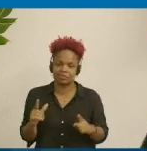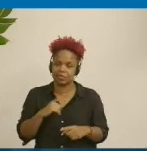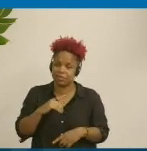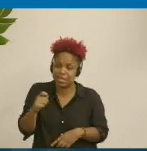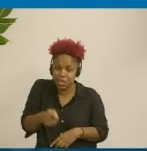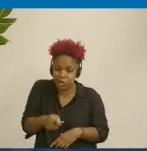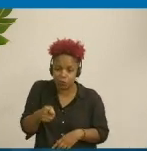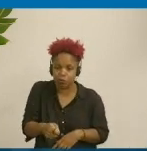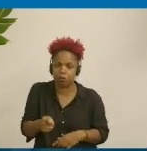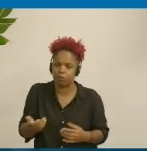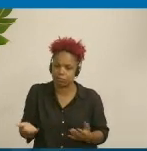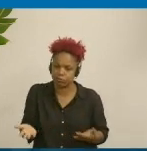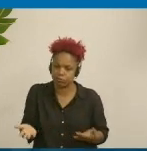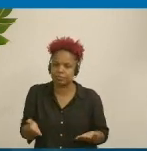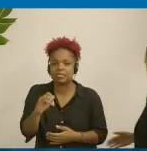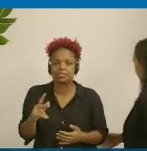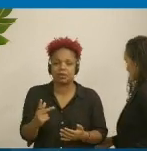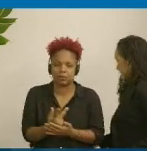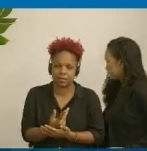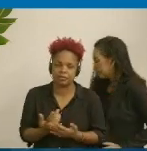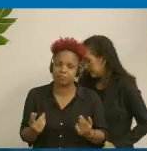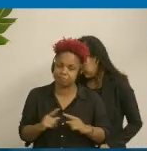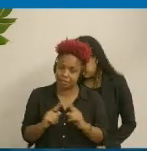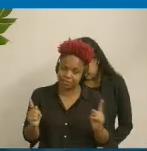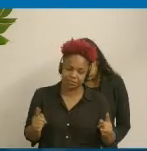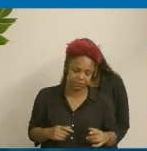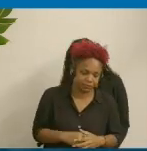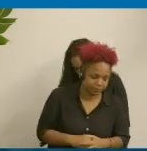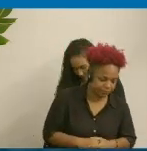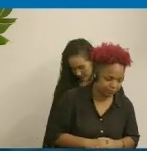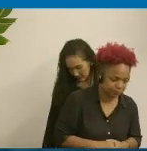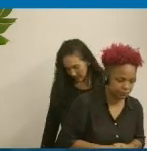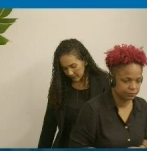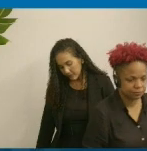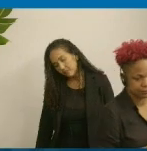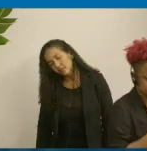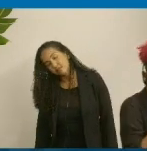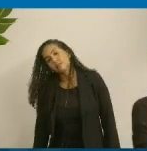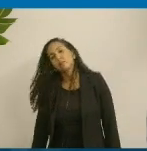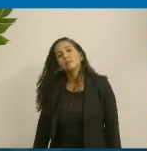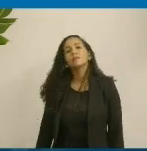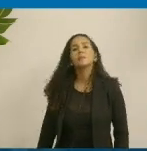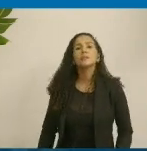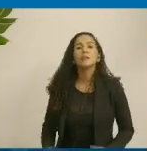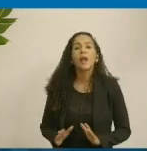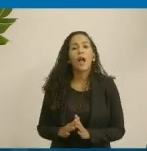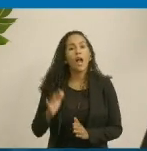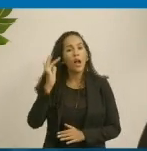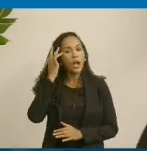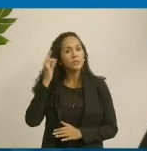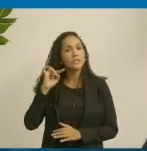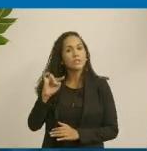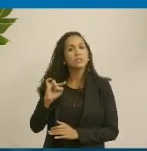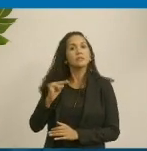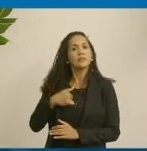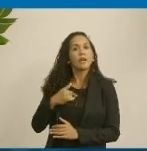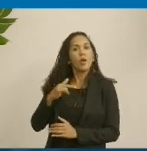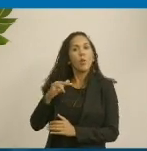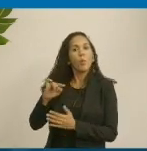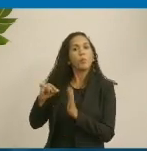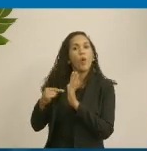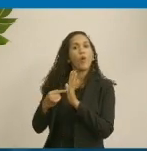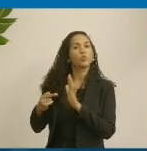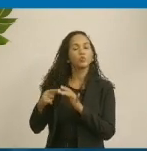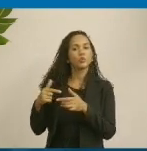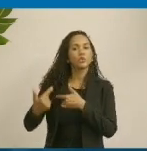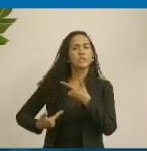that are there, with the regulators. And so maybe my question is, how much is how you involve in